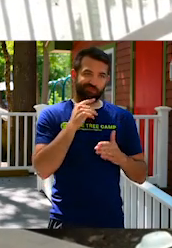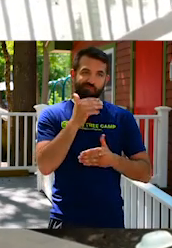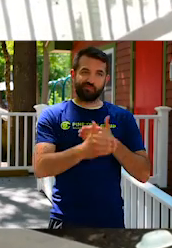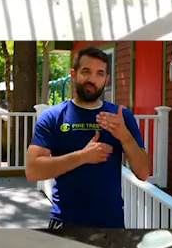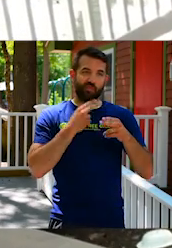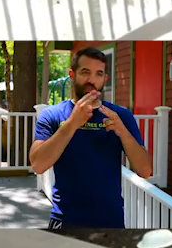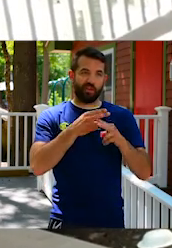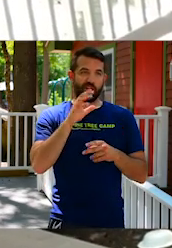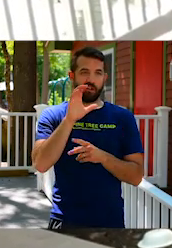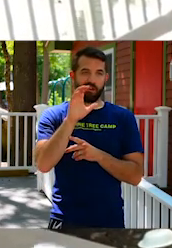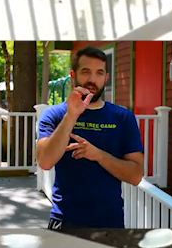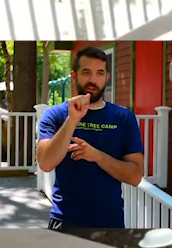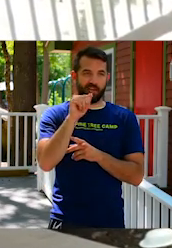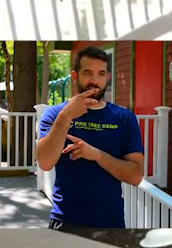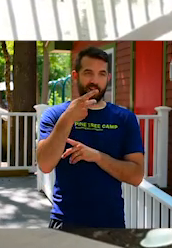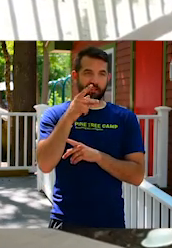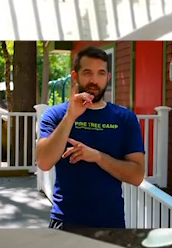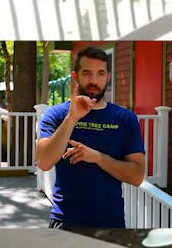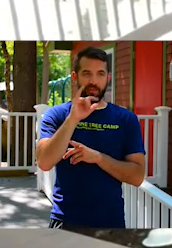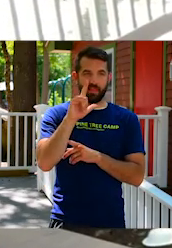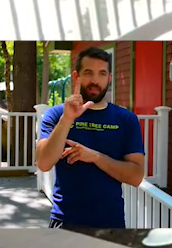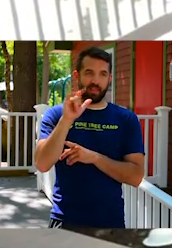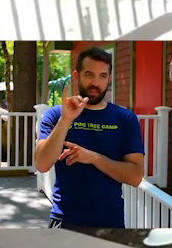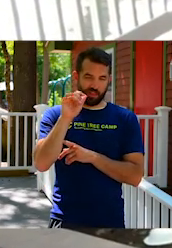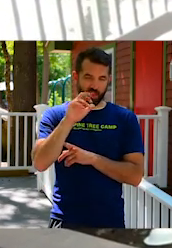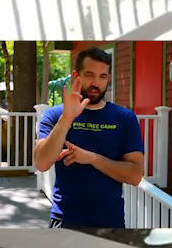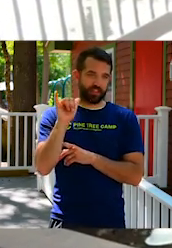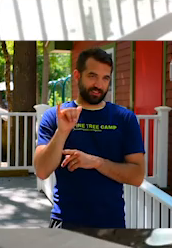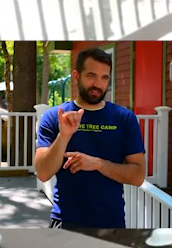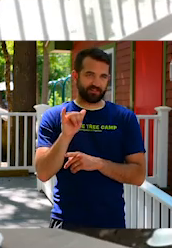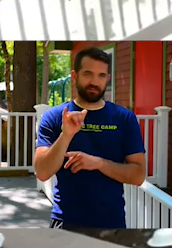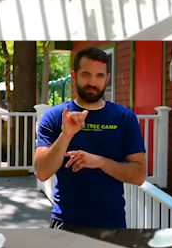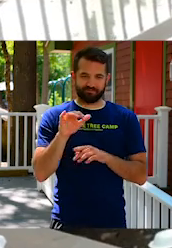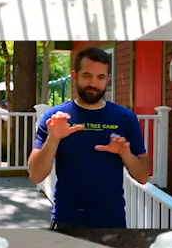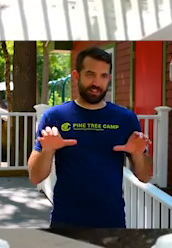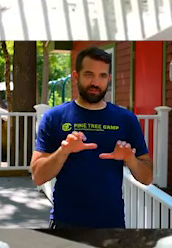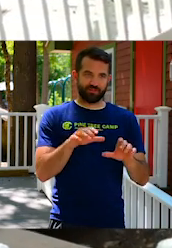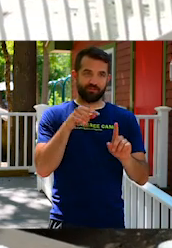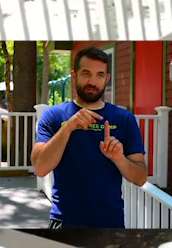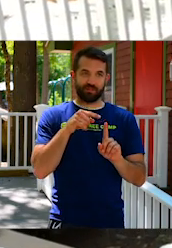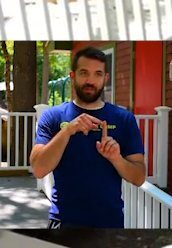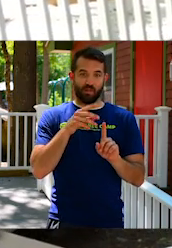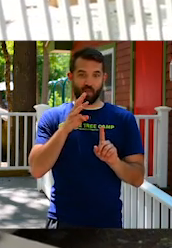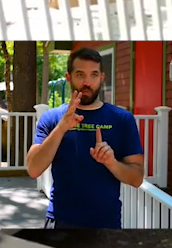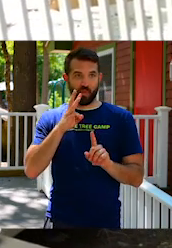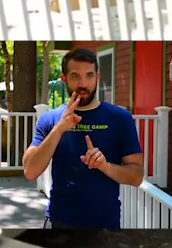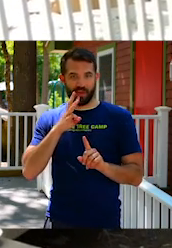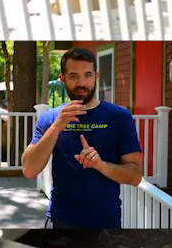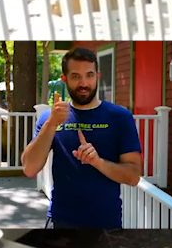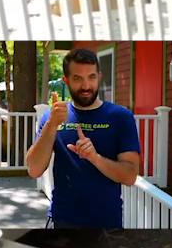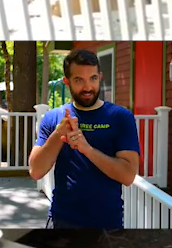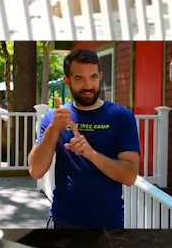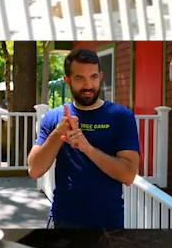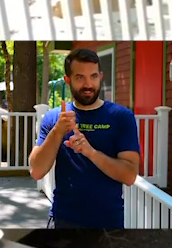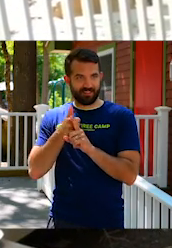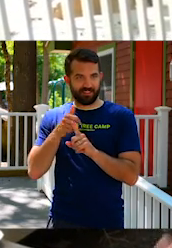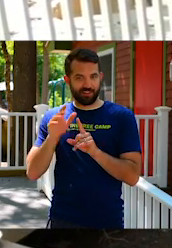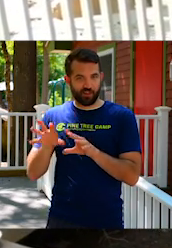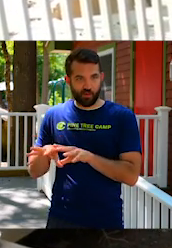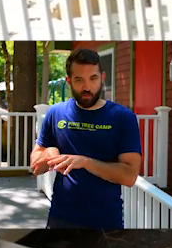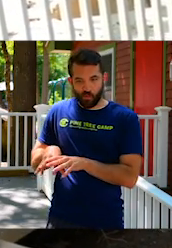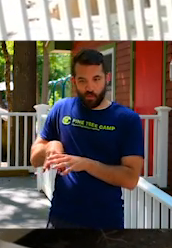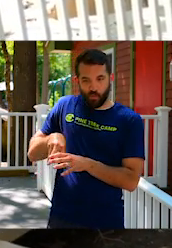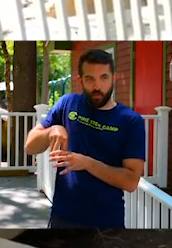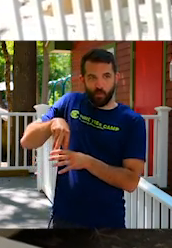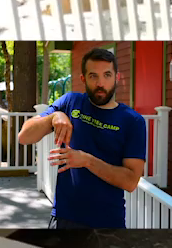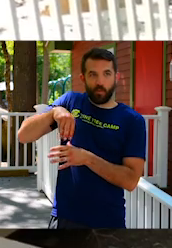is when a liquid moves up a solid because of the combined force of attraction among water molecules with surrounding materials. So what